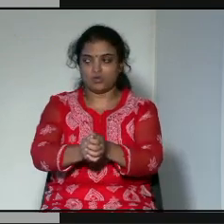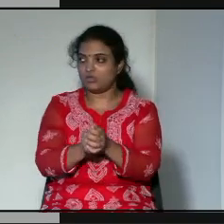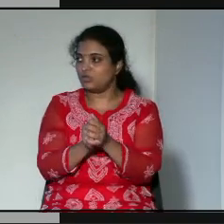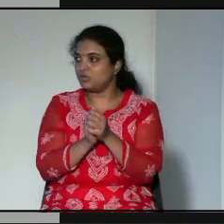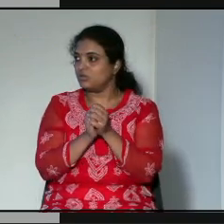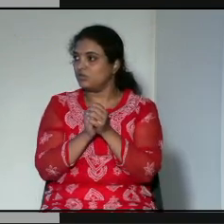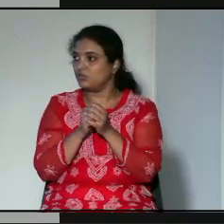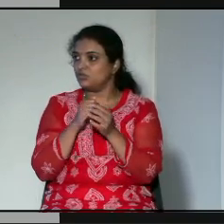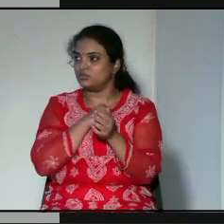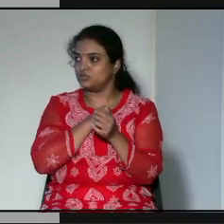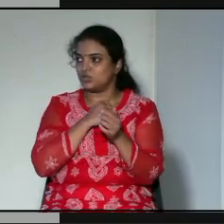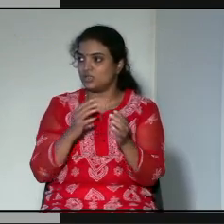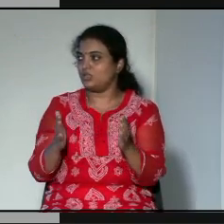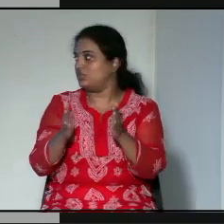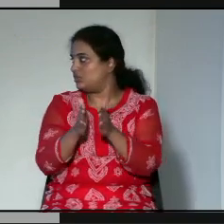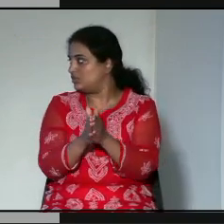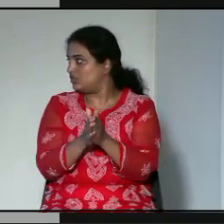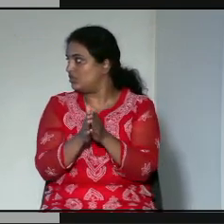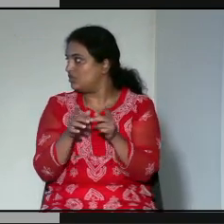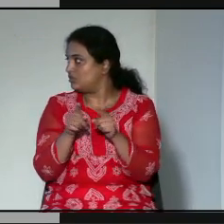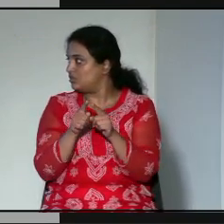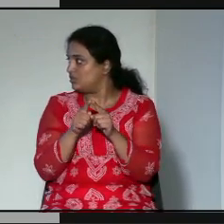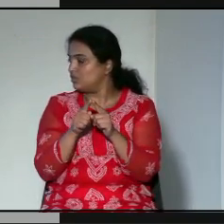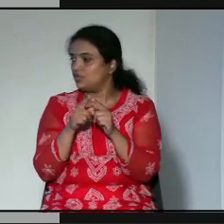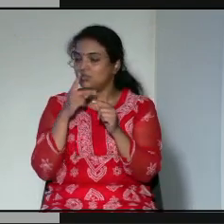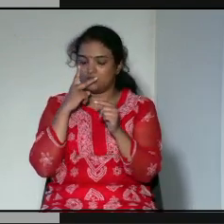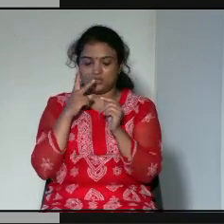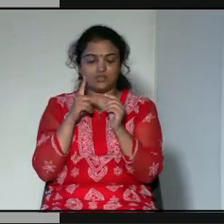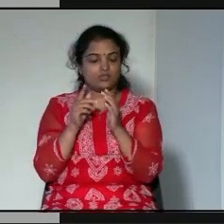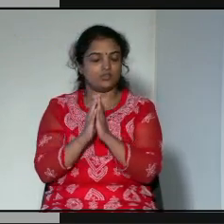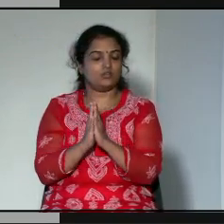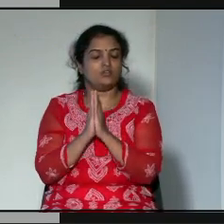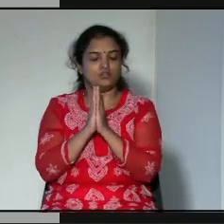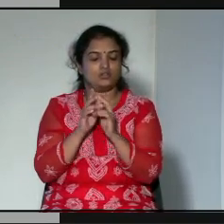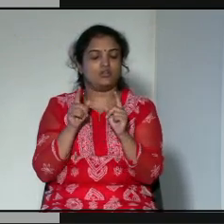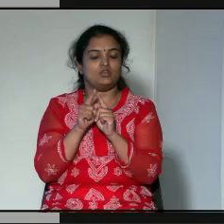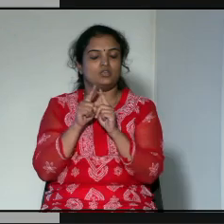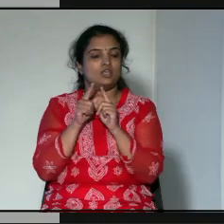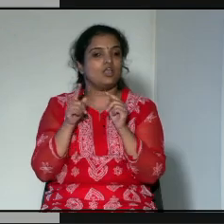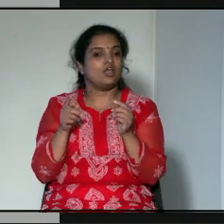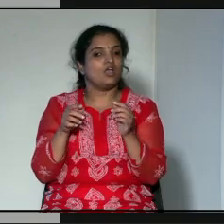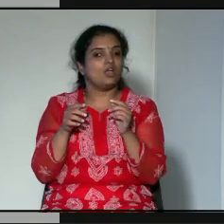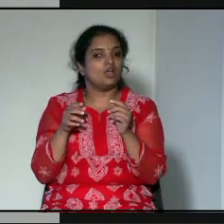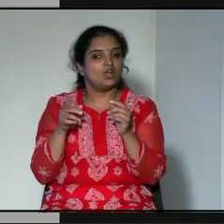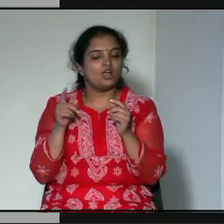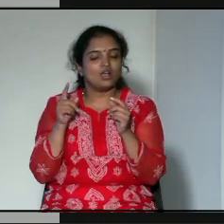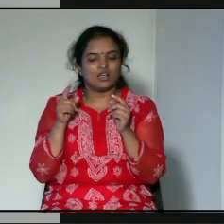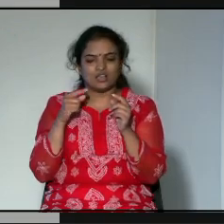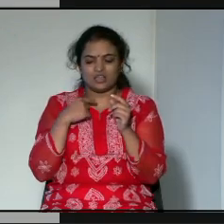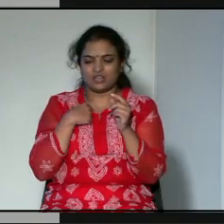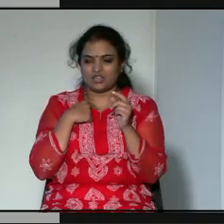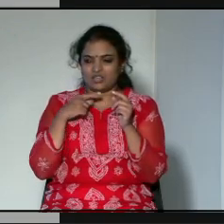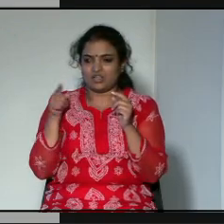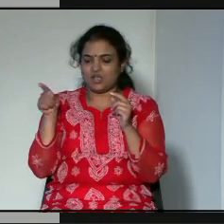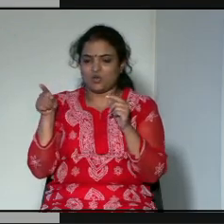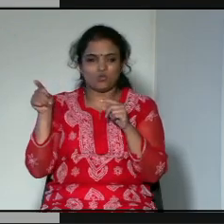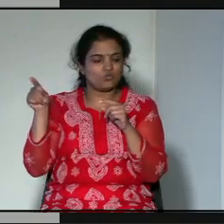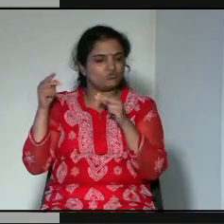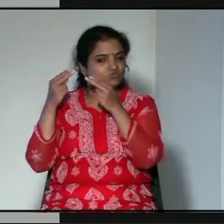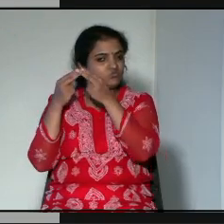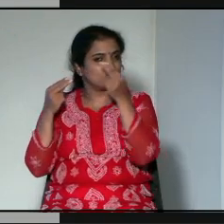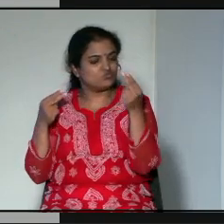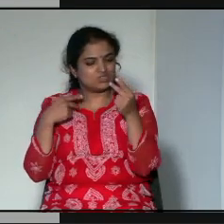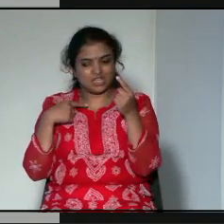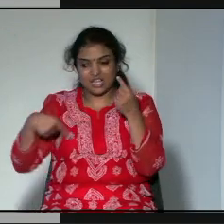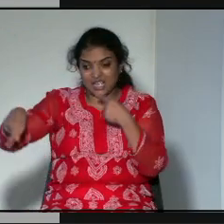touching each other, and a central iconography of Buddha in his teaching position. She was deeply moved by the story shared with her by the